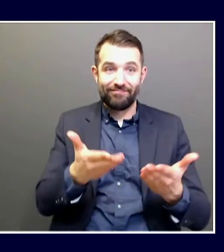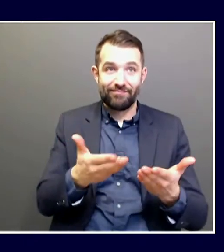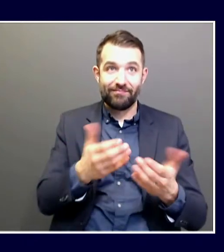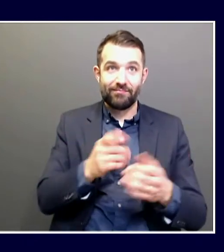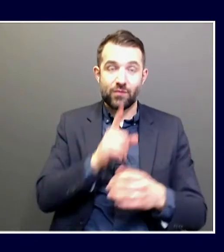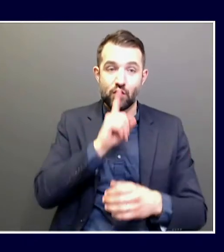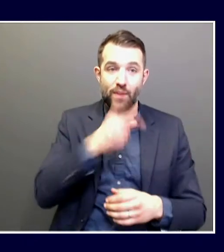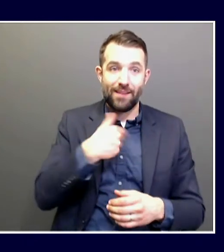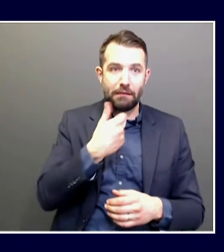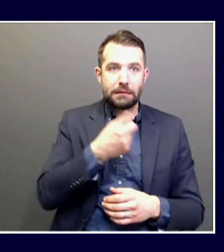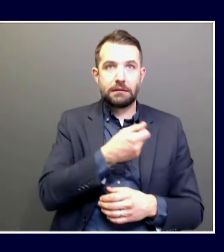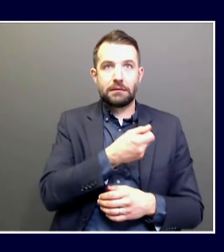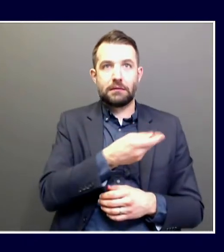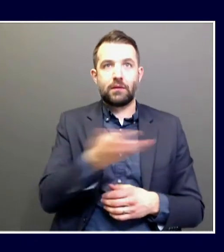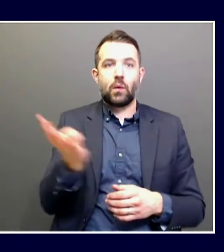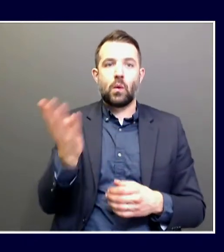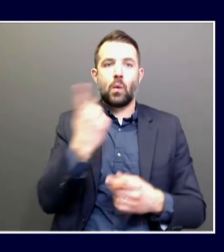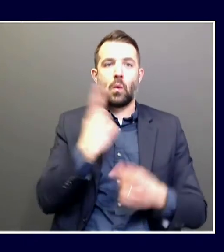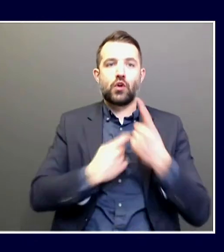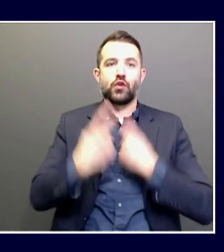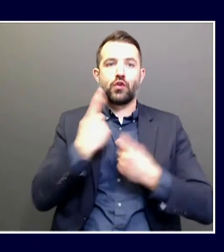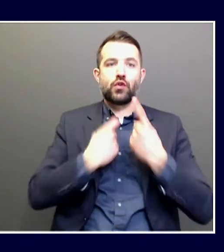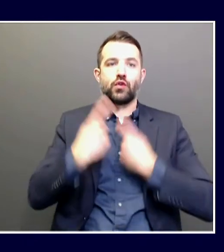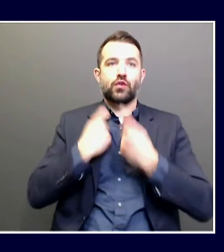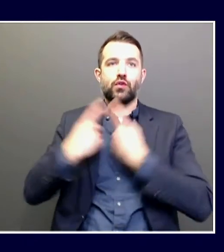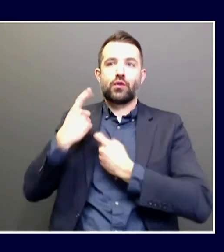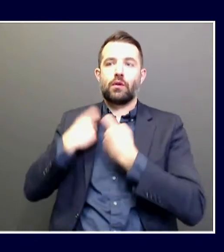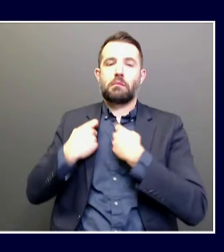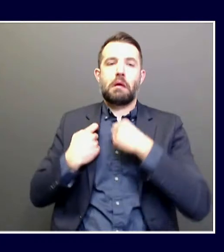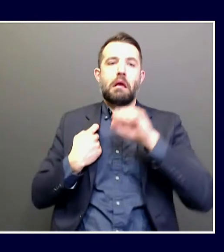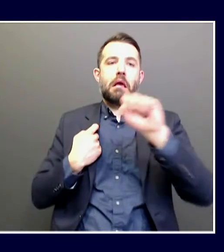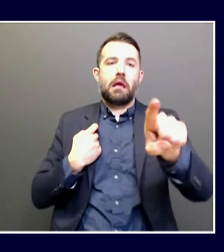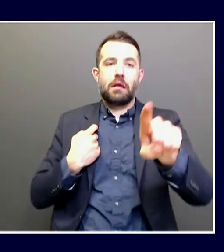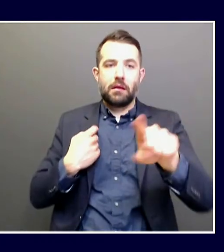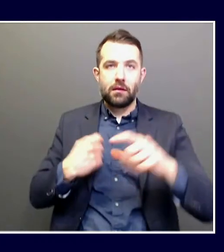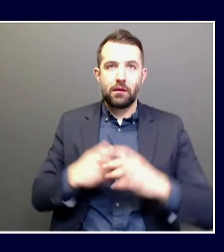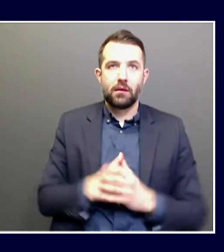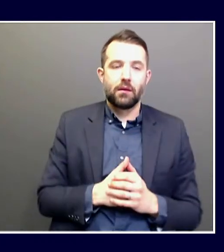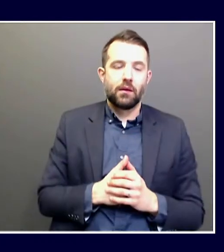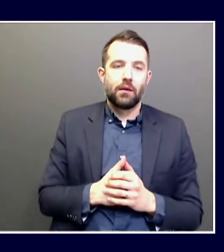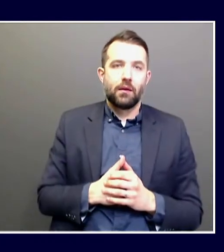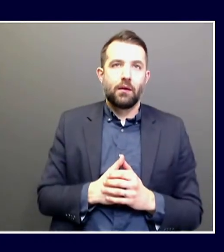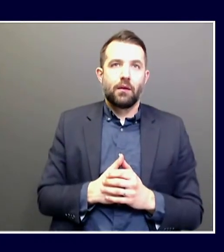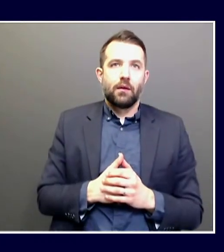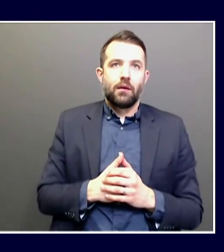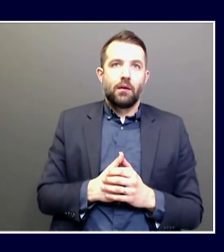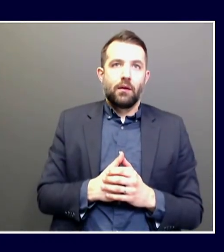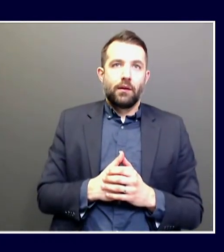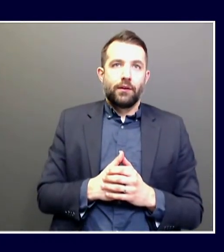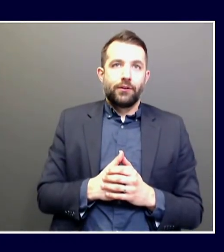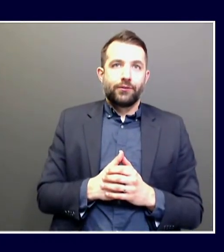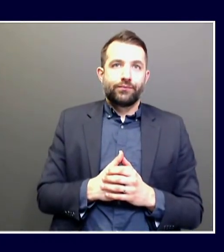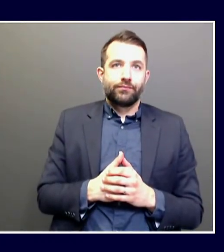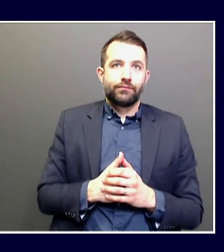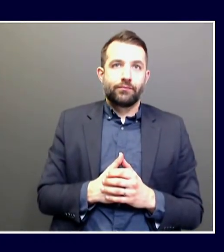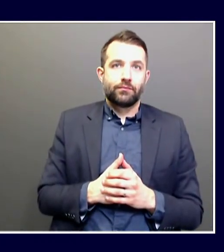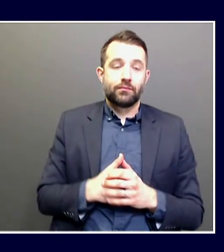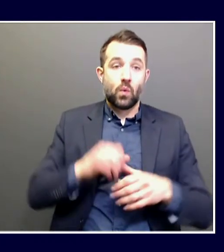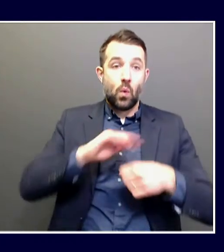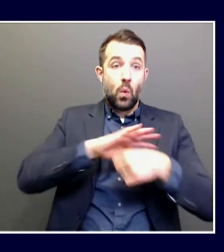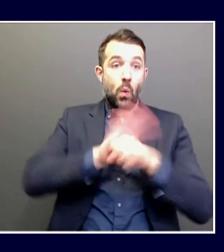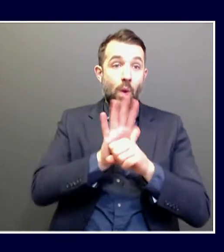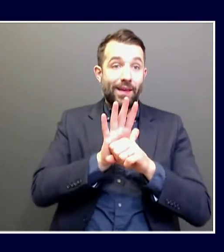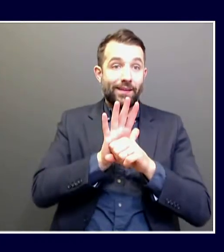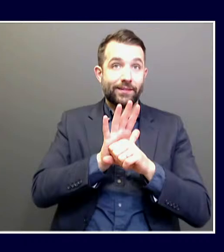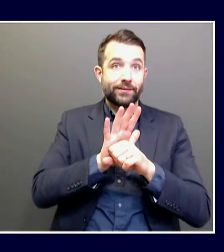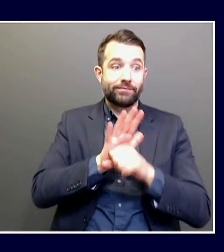listeners. One asks or says, we've heard that the virus travels in tiny water droplets we exhale. So what happens to those